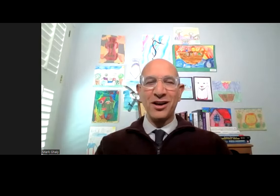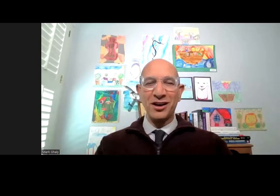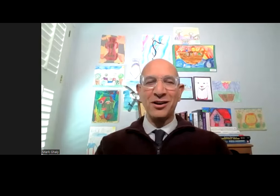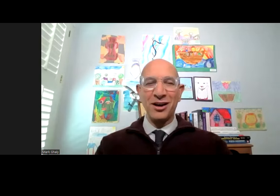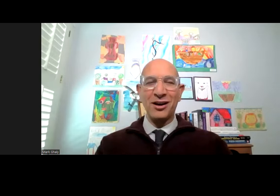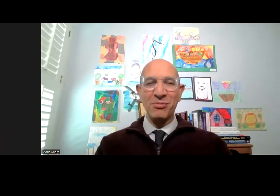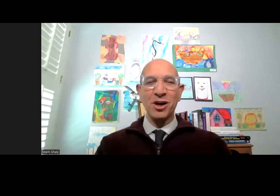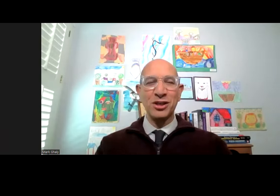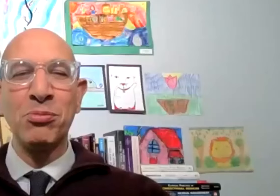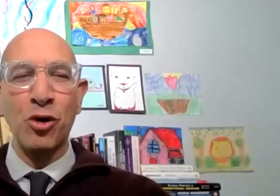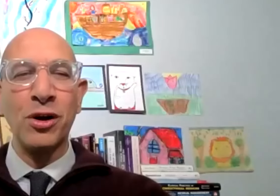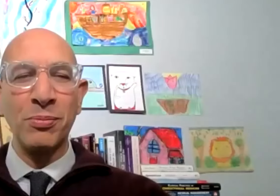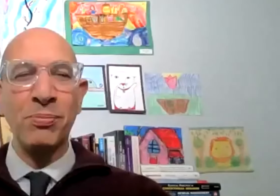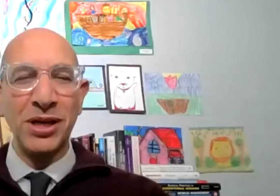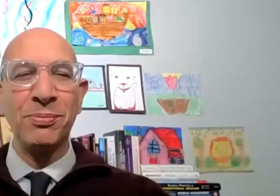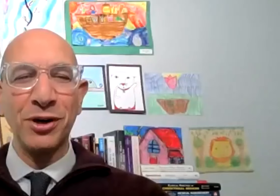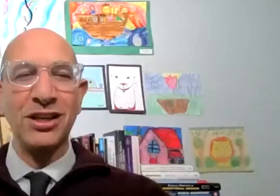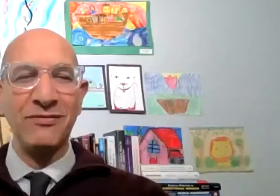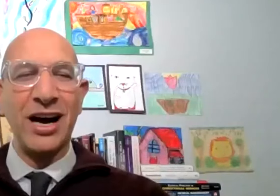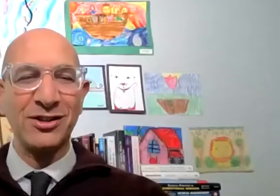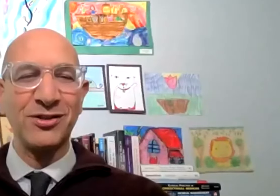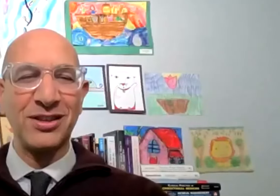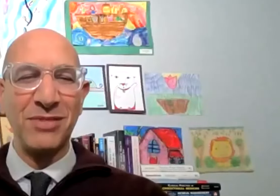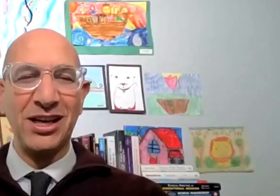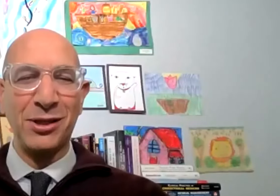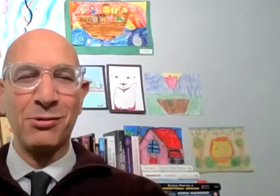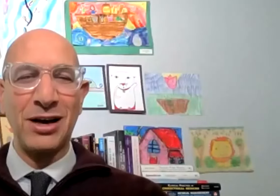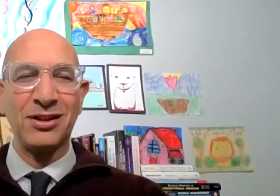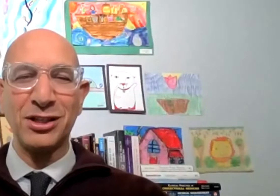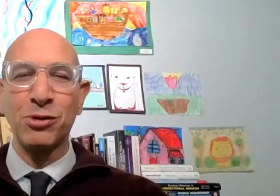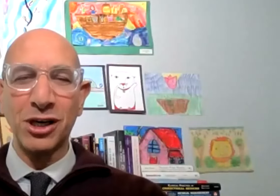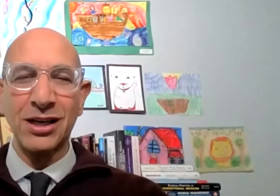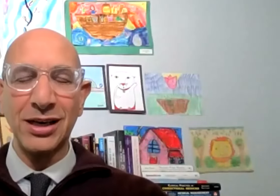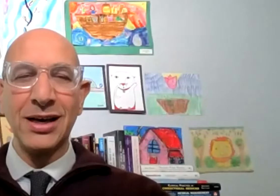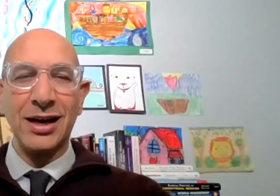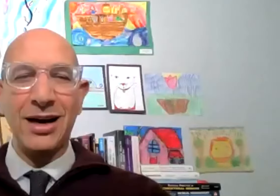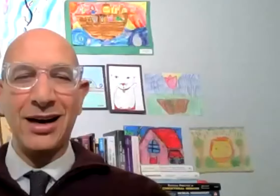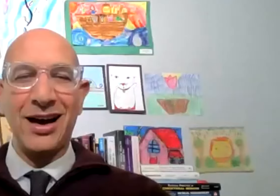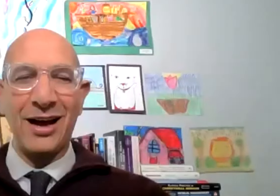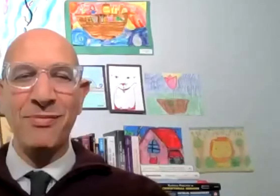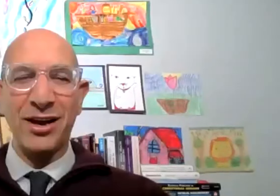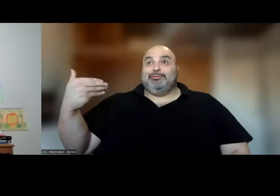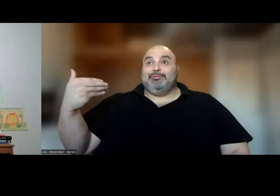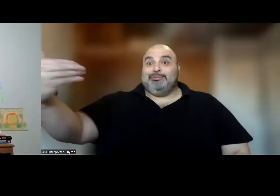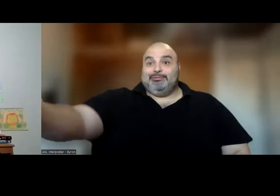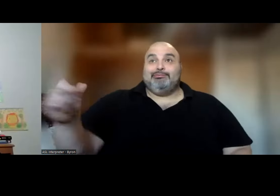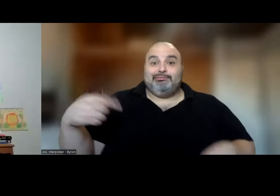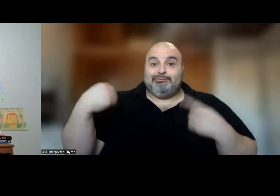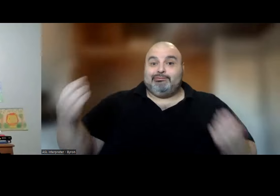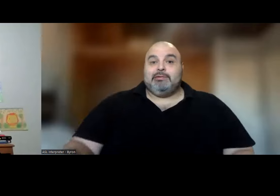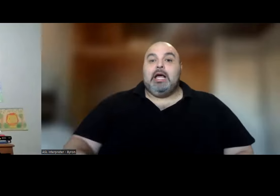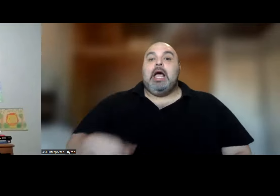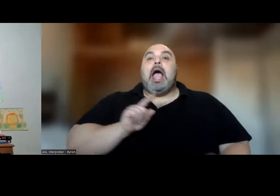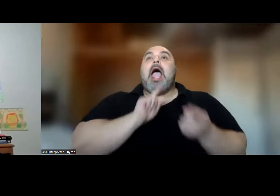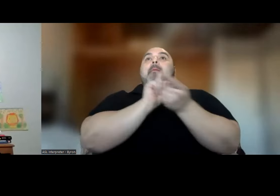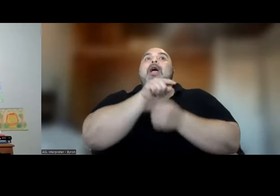of the most important people and advisors to me throughout this work. I met her in my